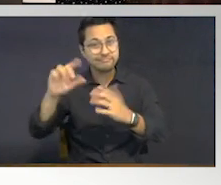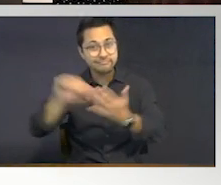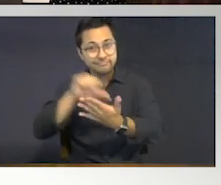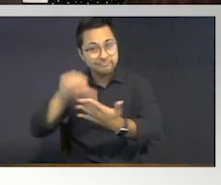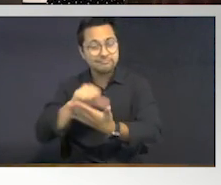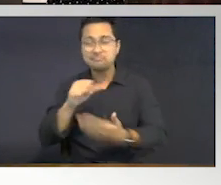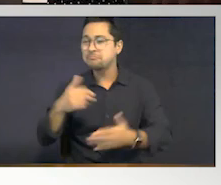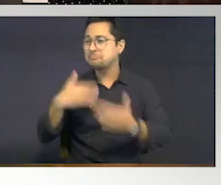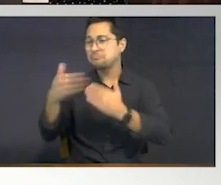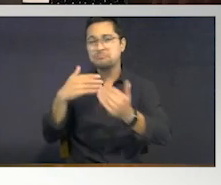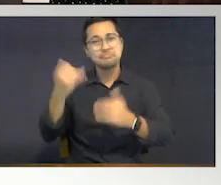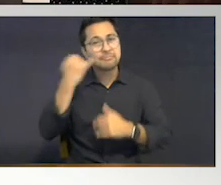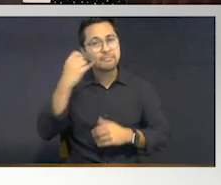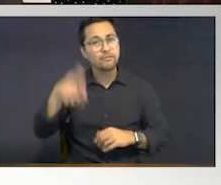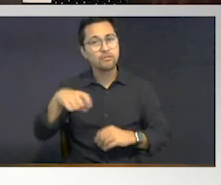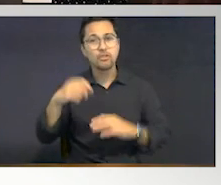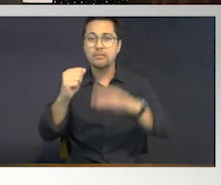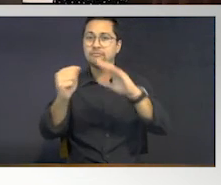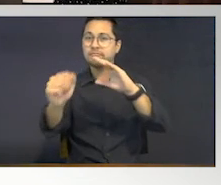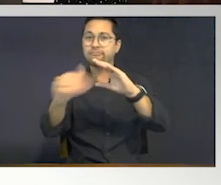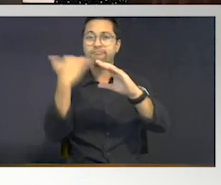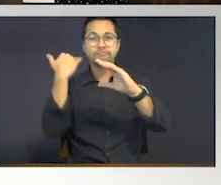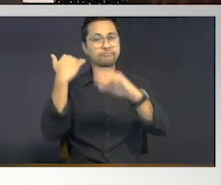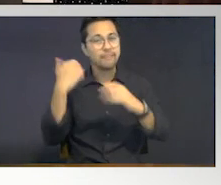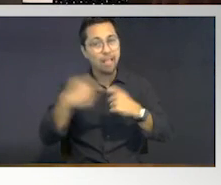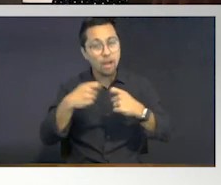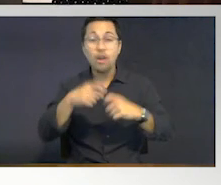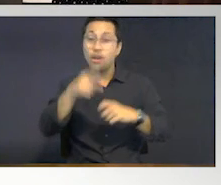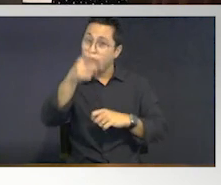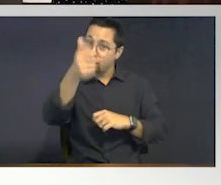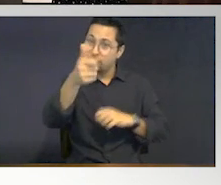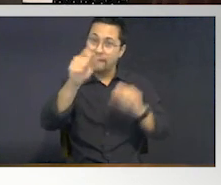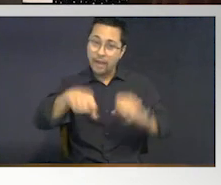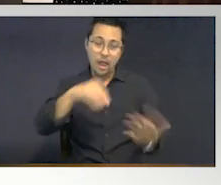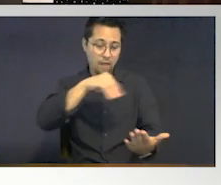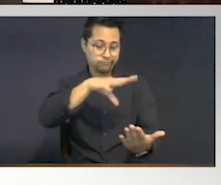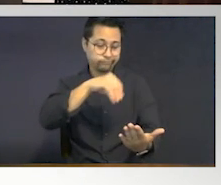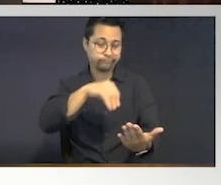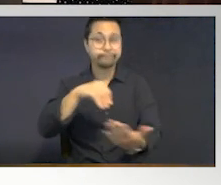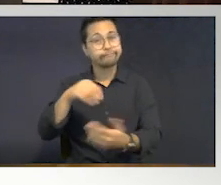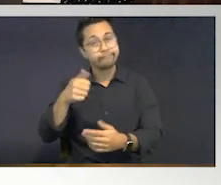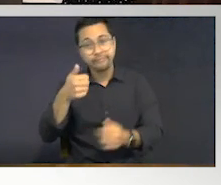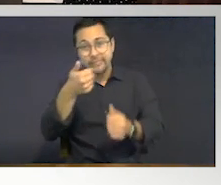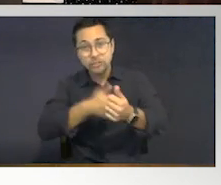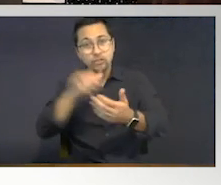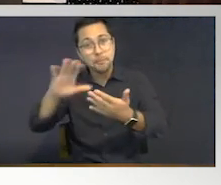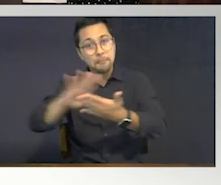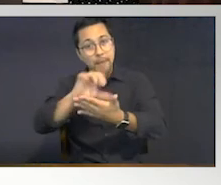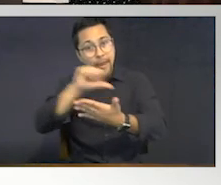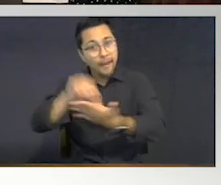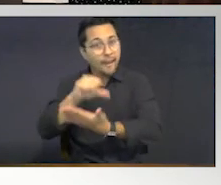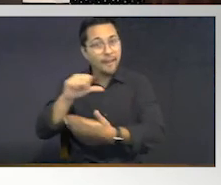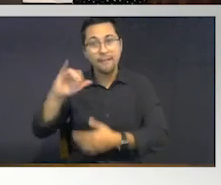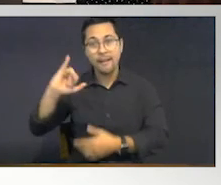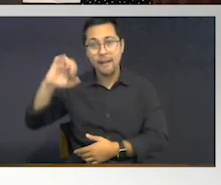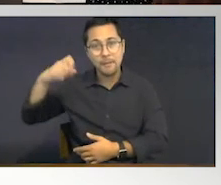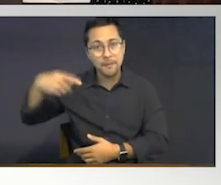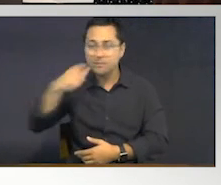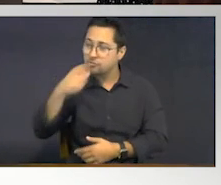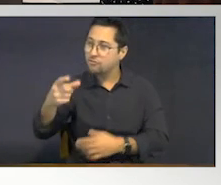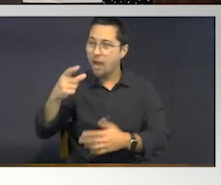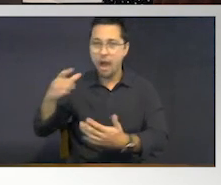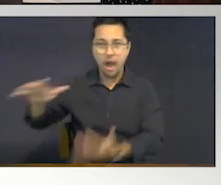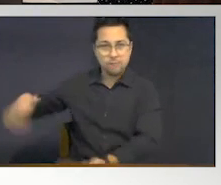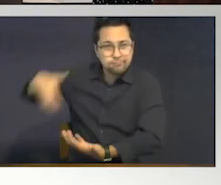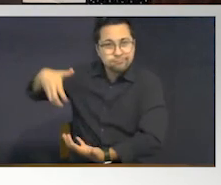you can't get the things to you sent electronically, you could do that and just take a picture of each page of that IEP, so then you're not carrying all this paper